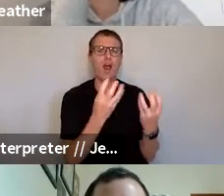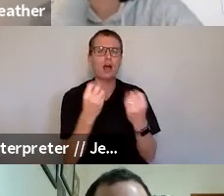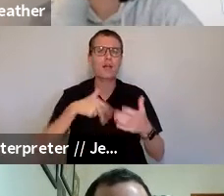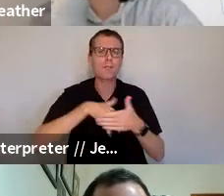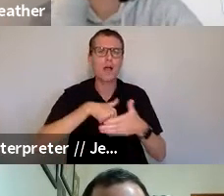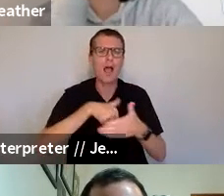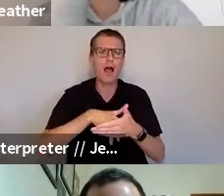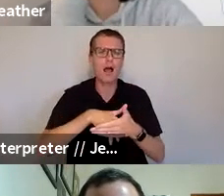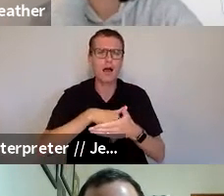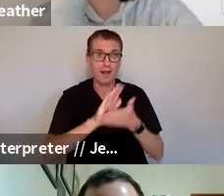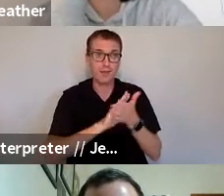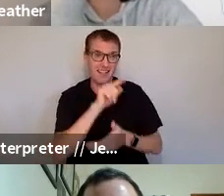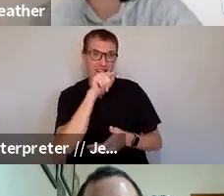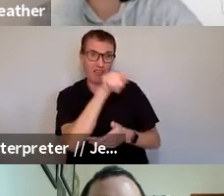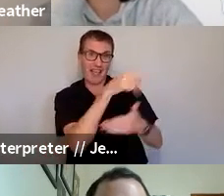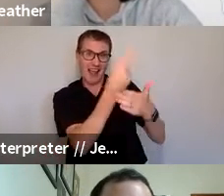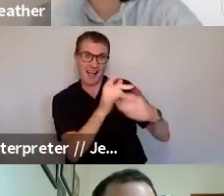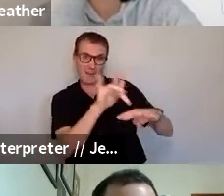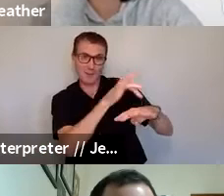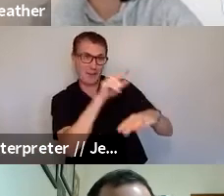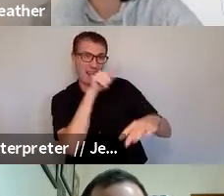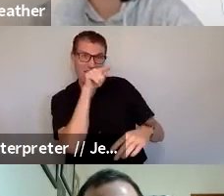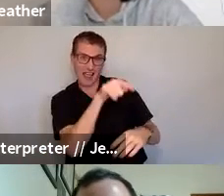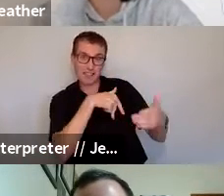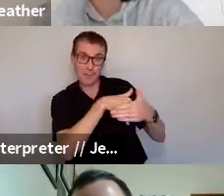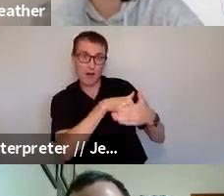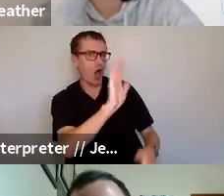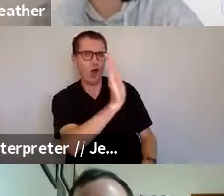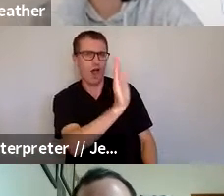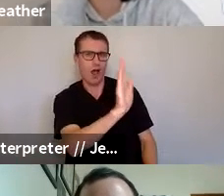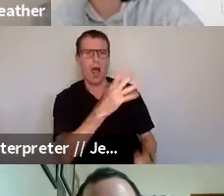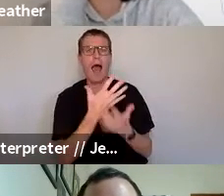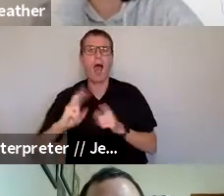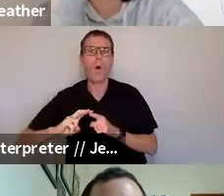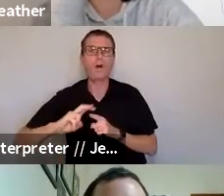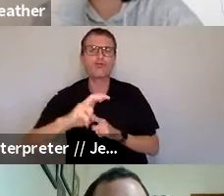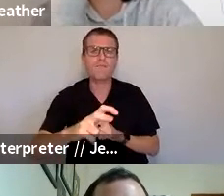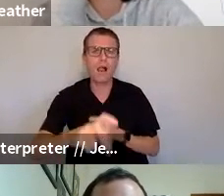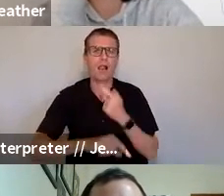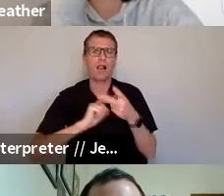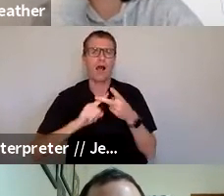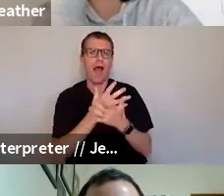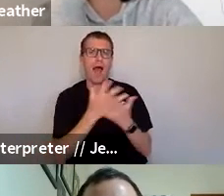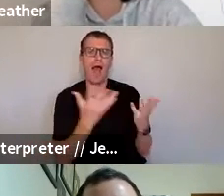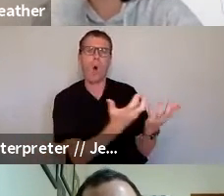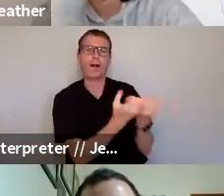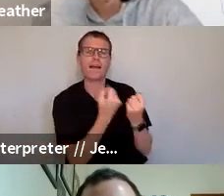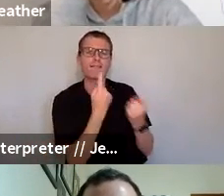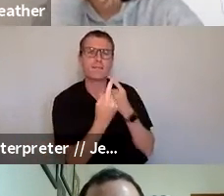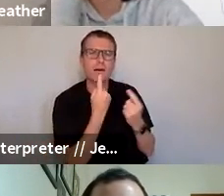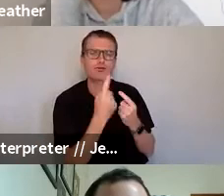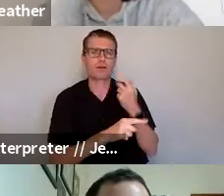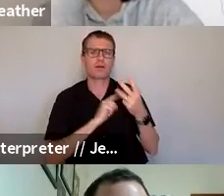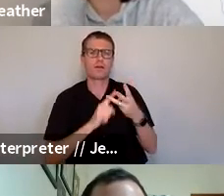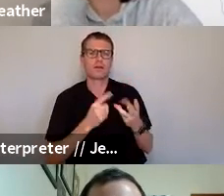getting there, it's finding out about it, it's knowing the context, it's having the cultural awareness,